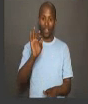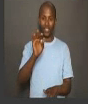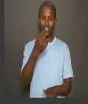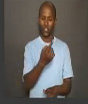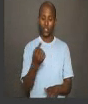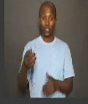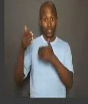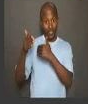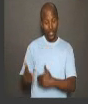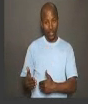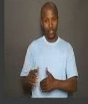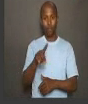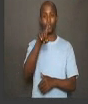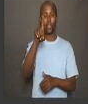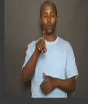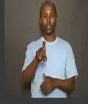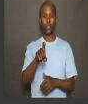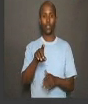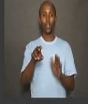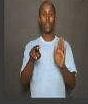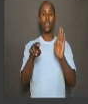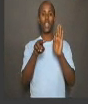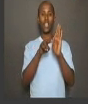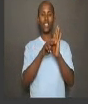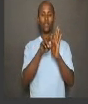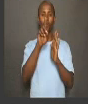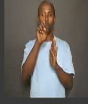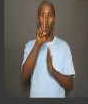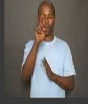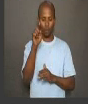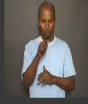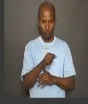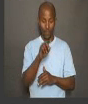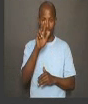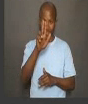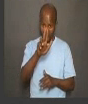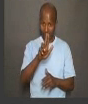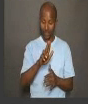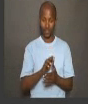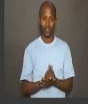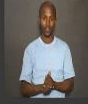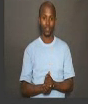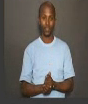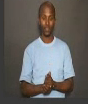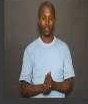each side of the equation is negative 1 over 3.